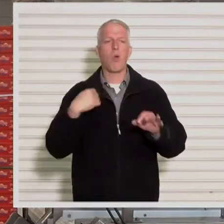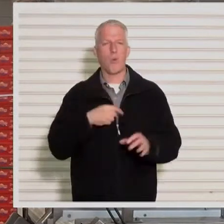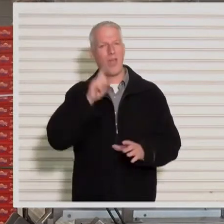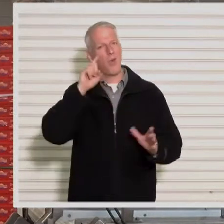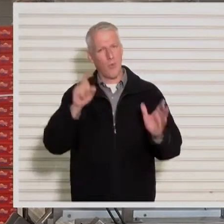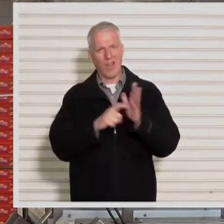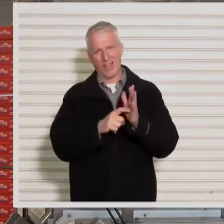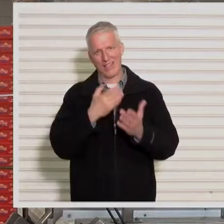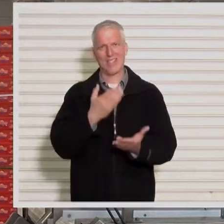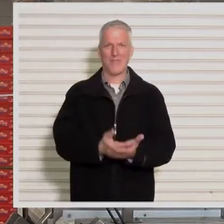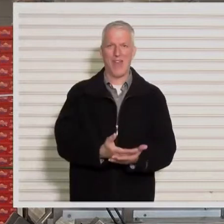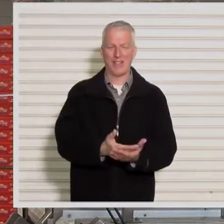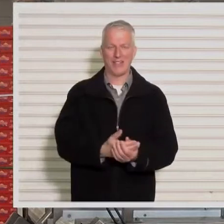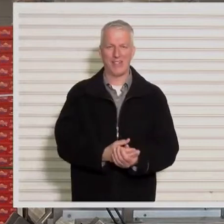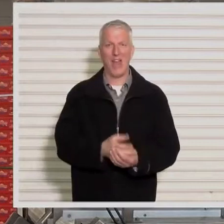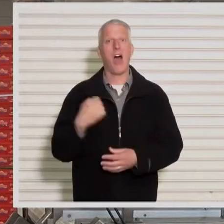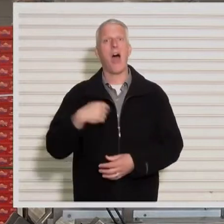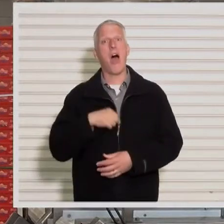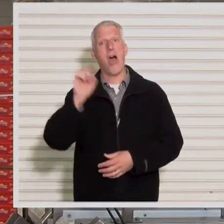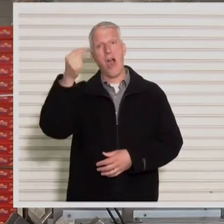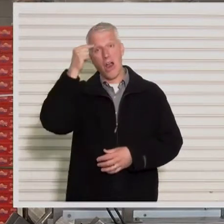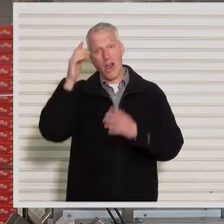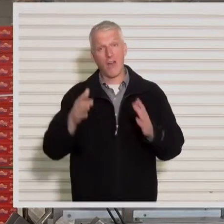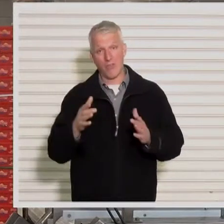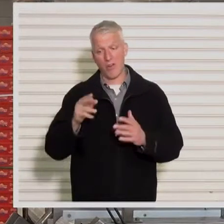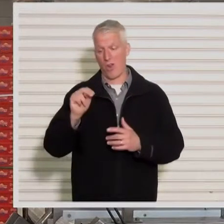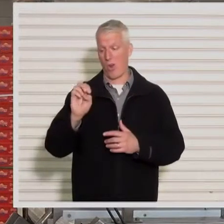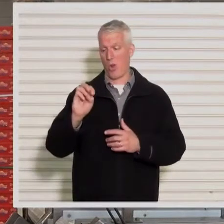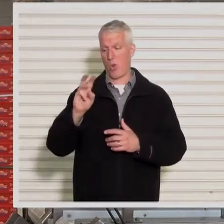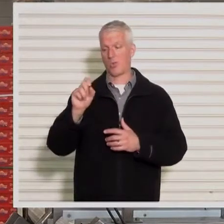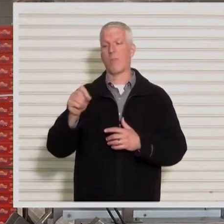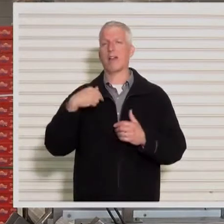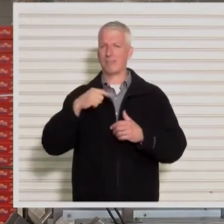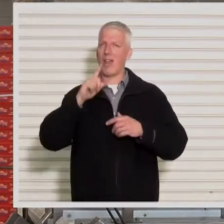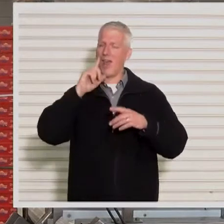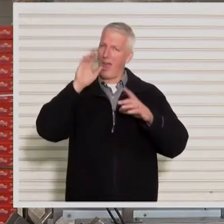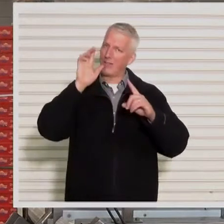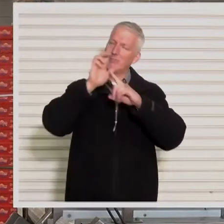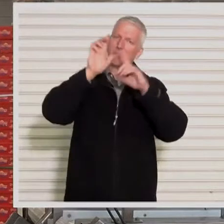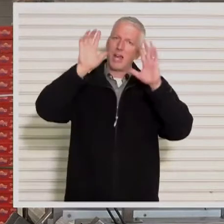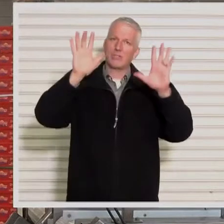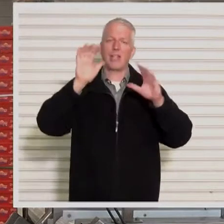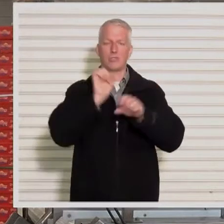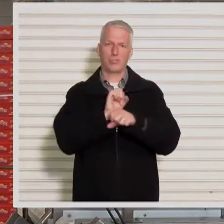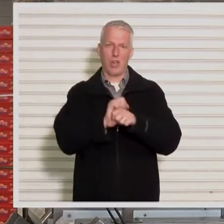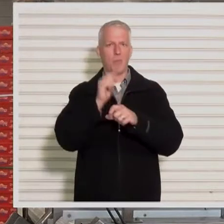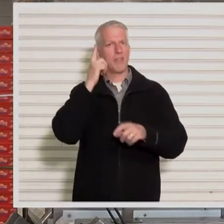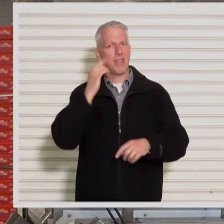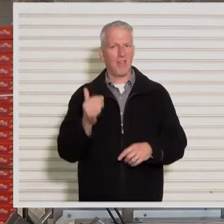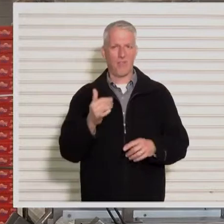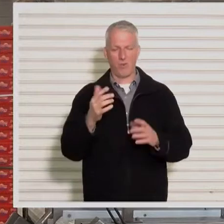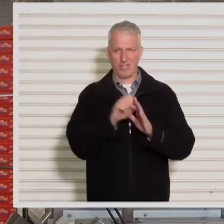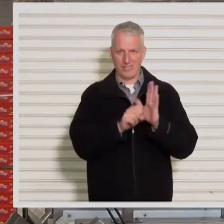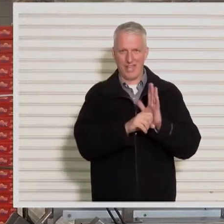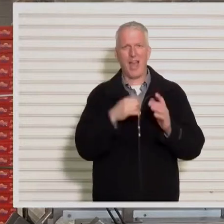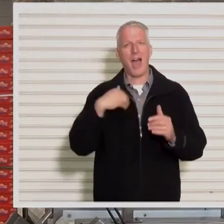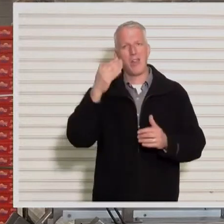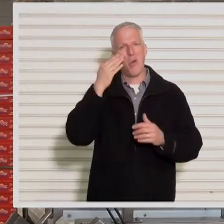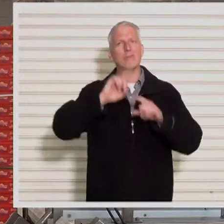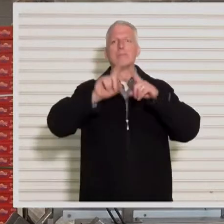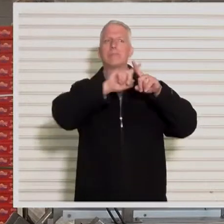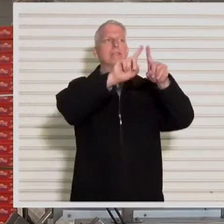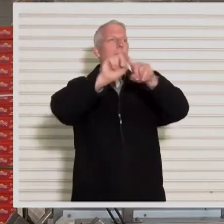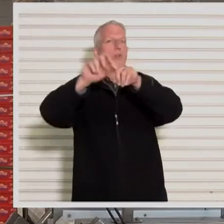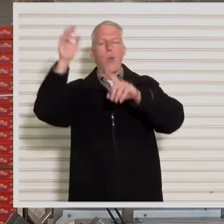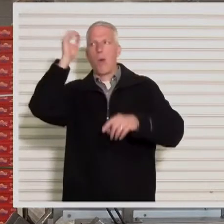fact that our Governor Newsom, has done an outstanding job for the state of California. Obviously, there's differences of opinion, but